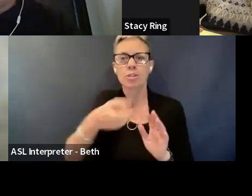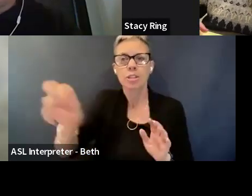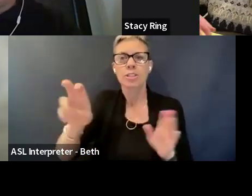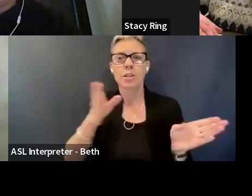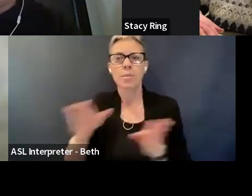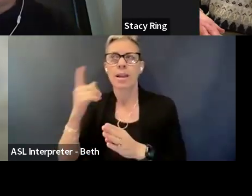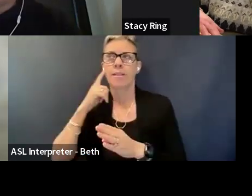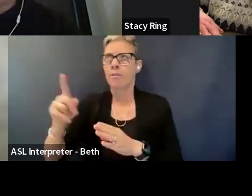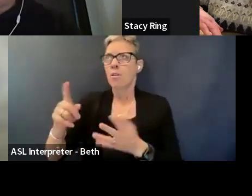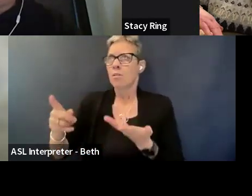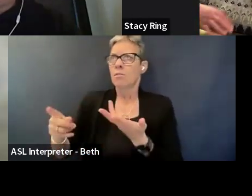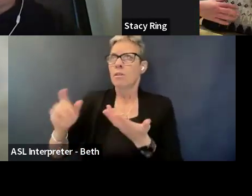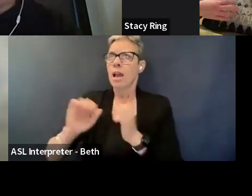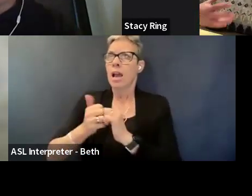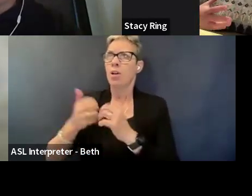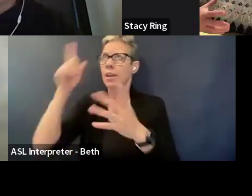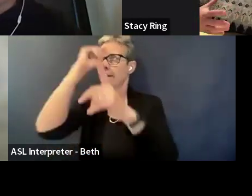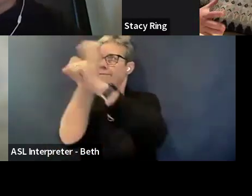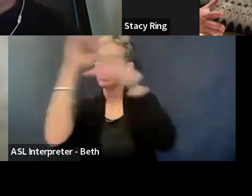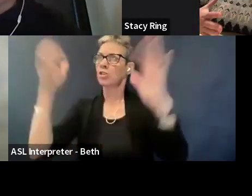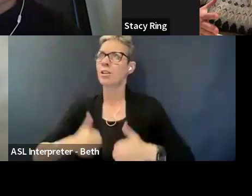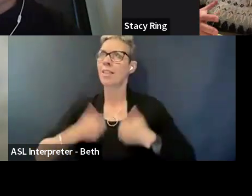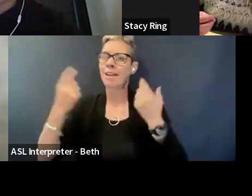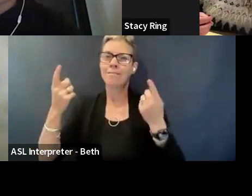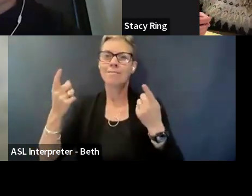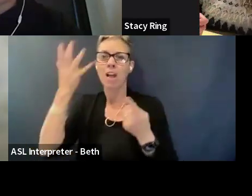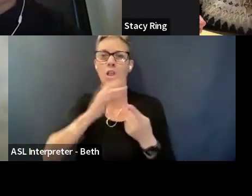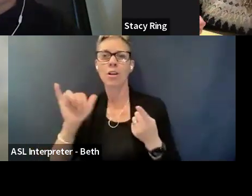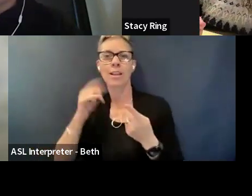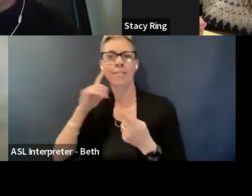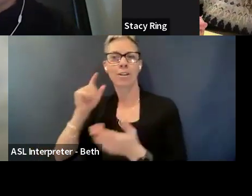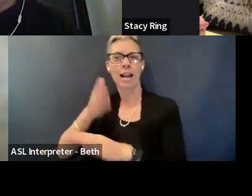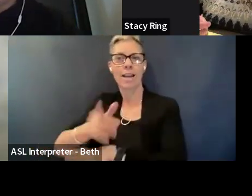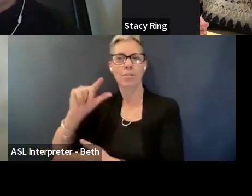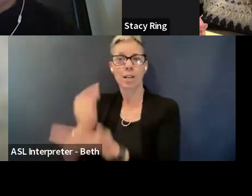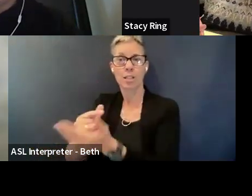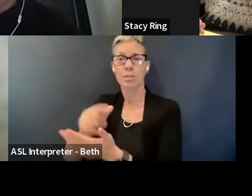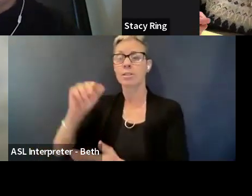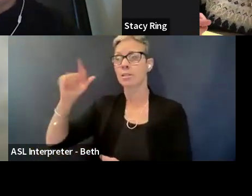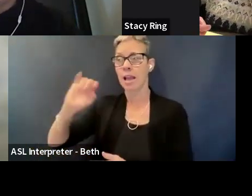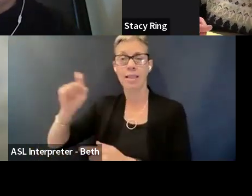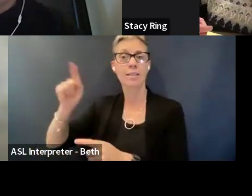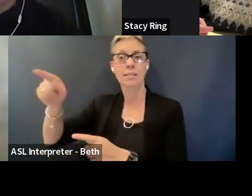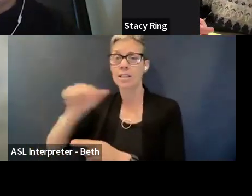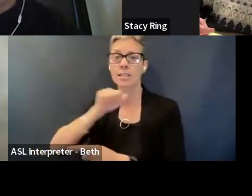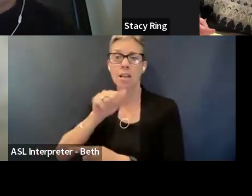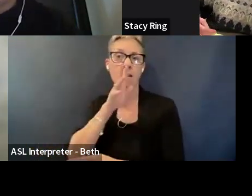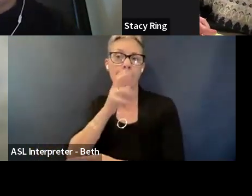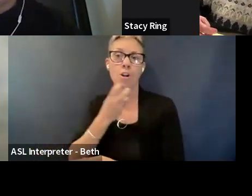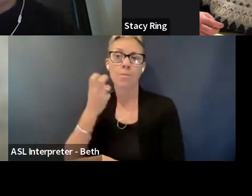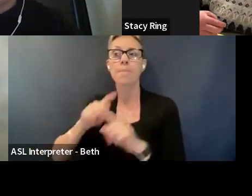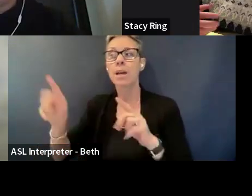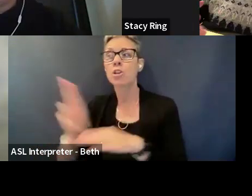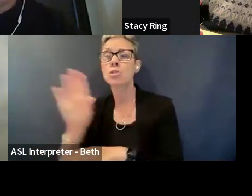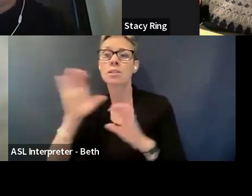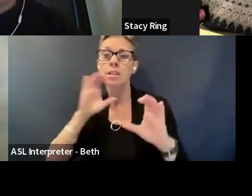look like after graduation. And even though Alex is nonverbal, he'd used his communication device to tell his